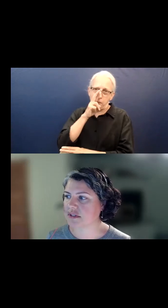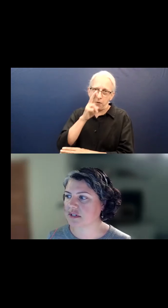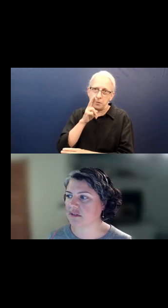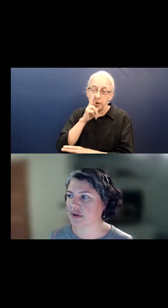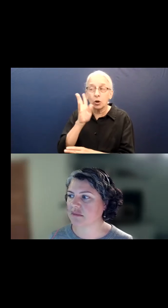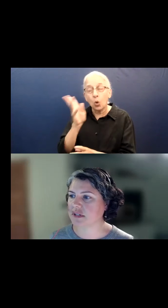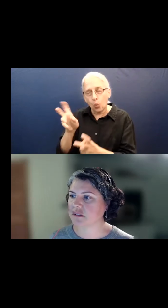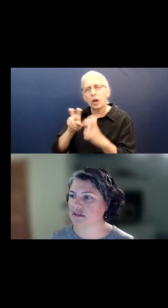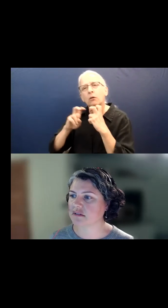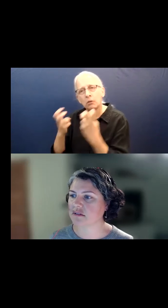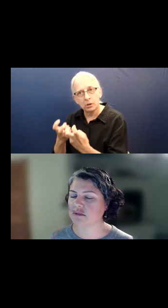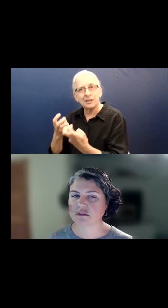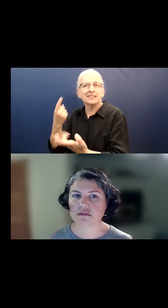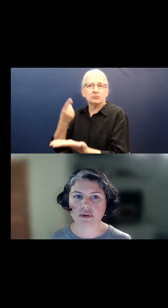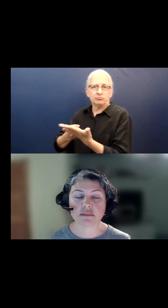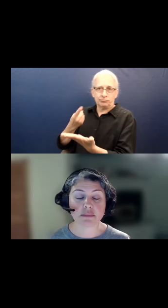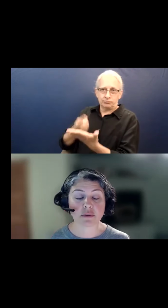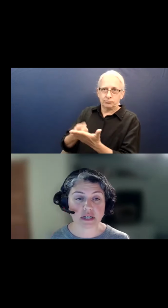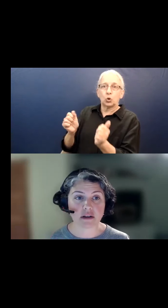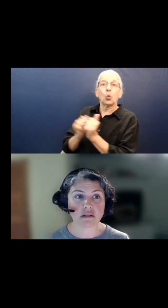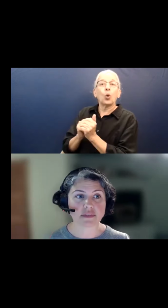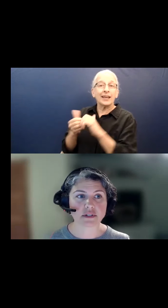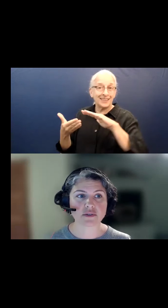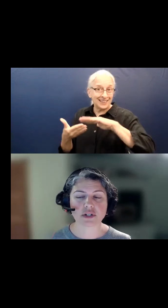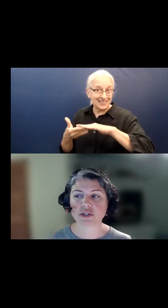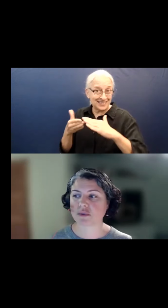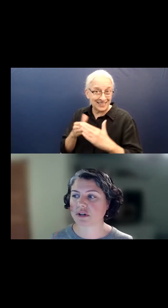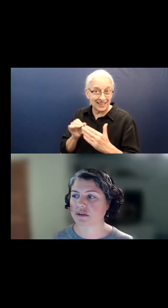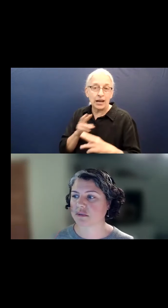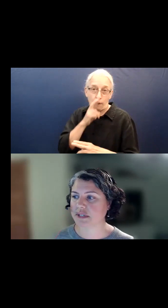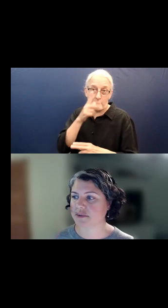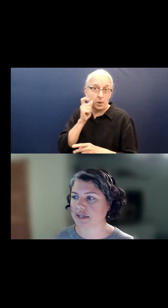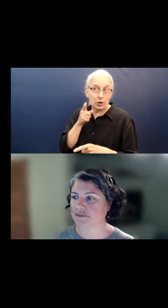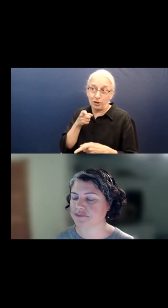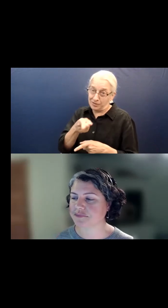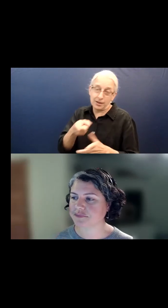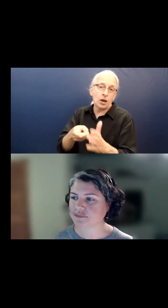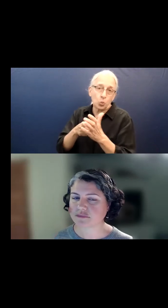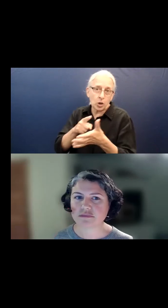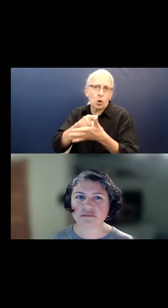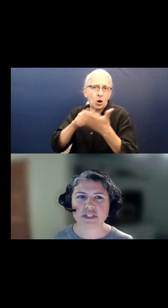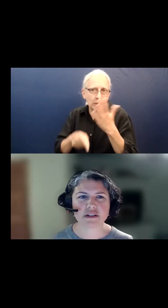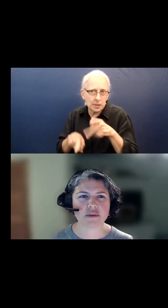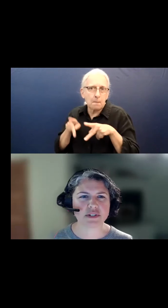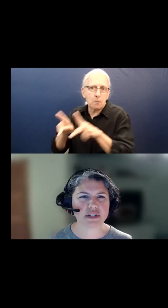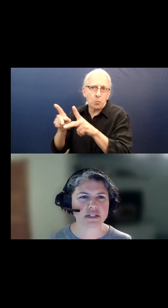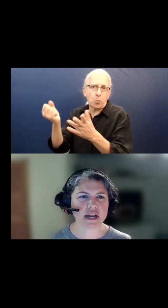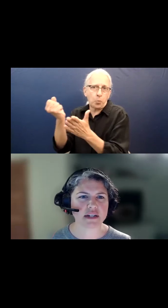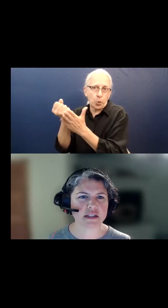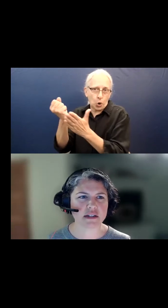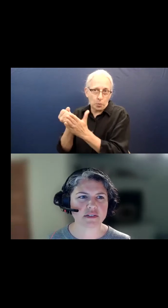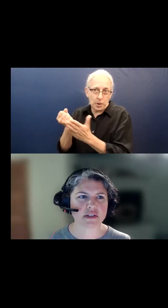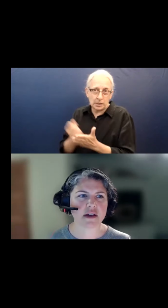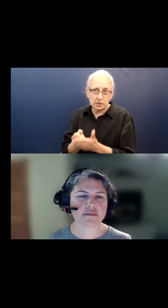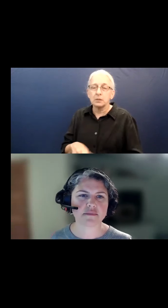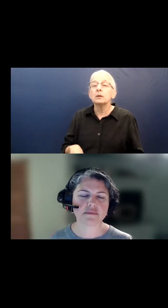with the city of Redmond, who is going to be permitting all of this construction work that we'll be doing. Scott, would you like to add